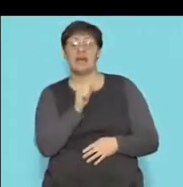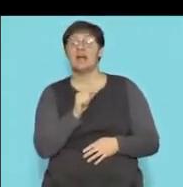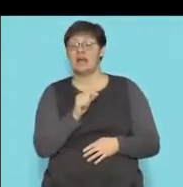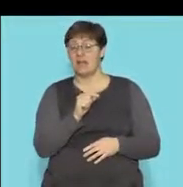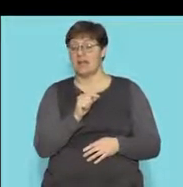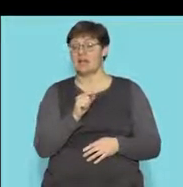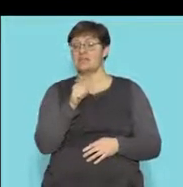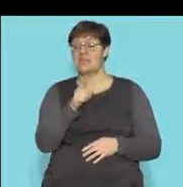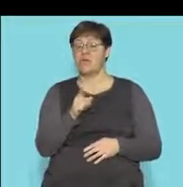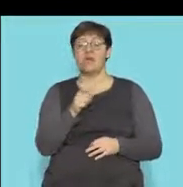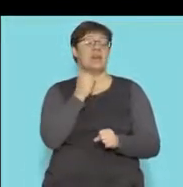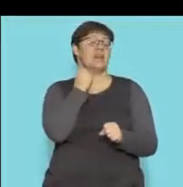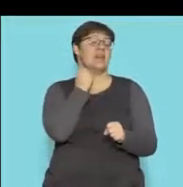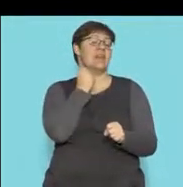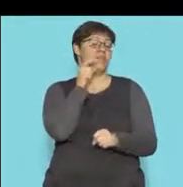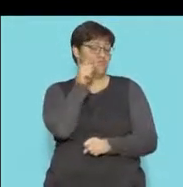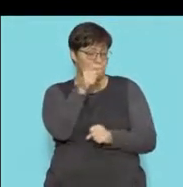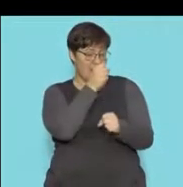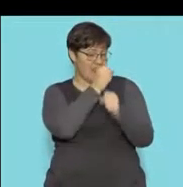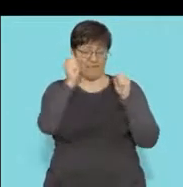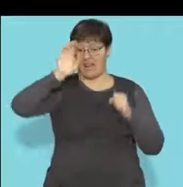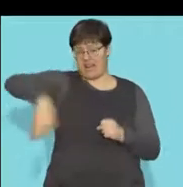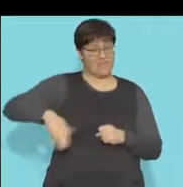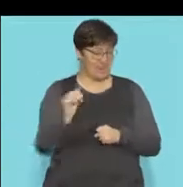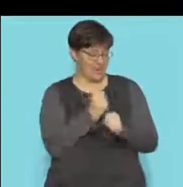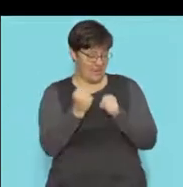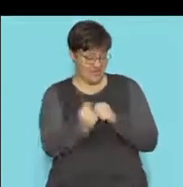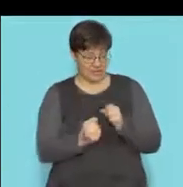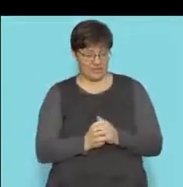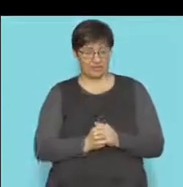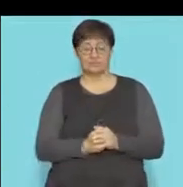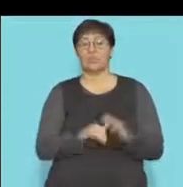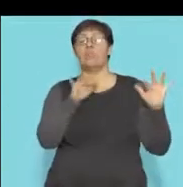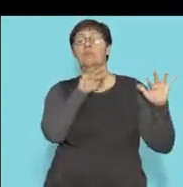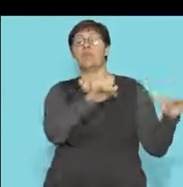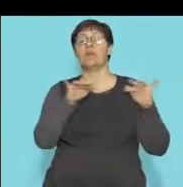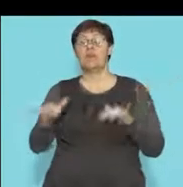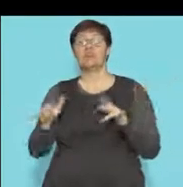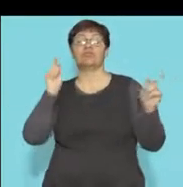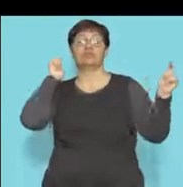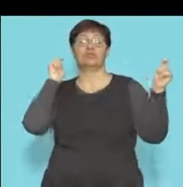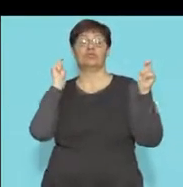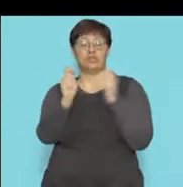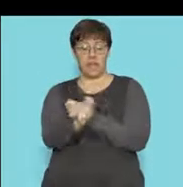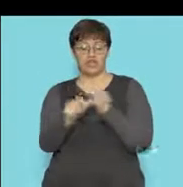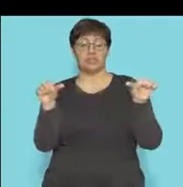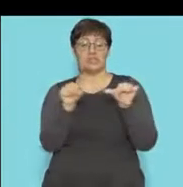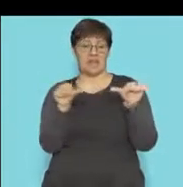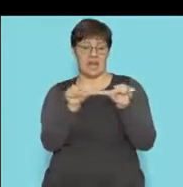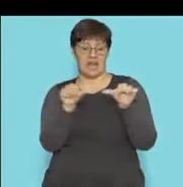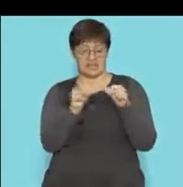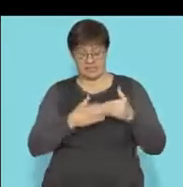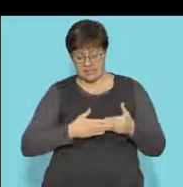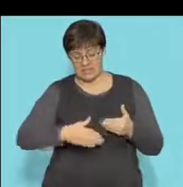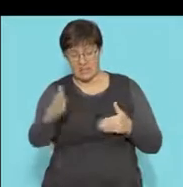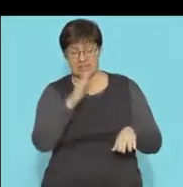you never leave one out. Let's start. Populations change in size